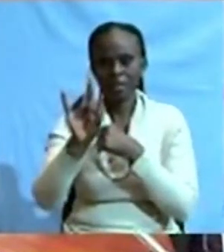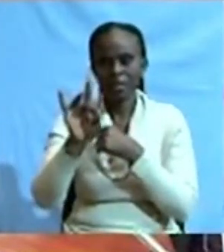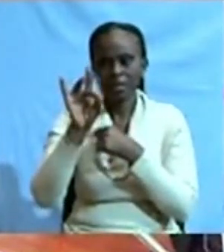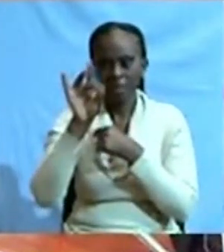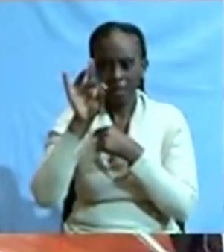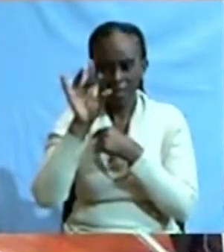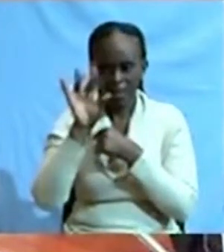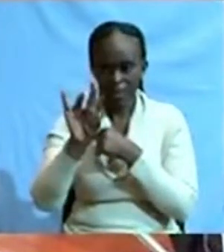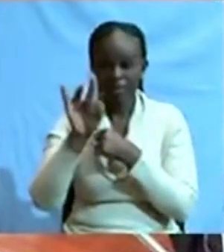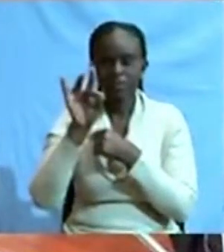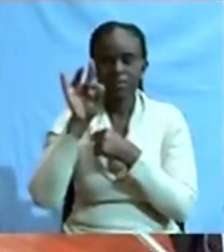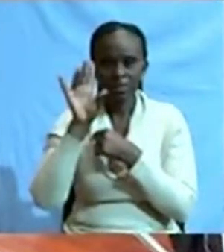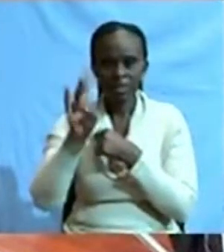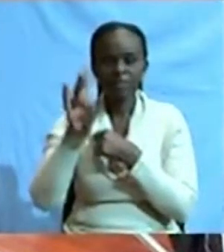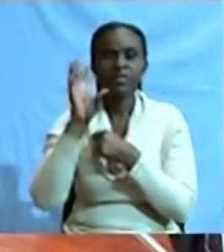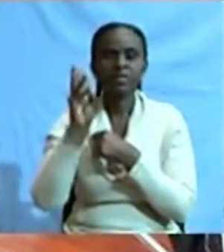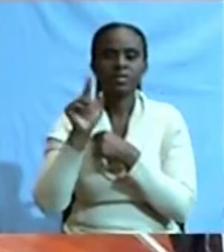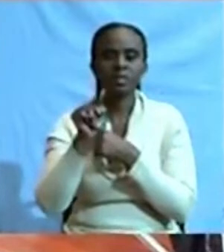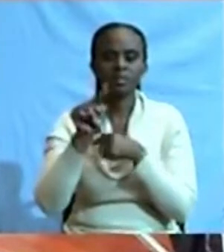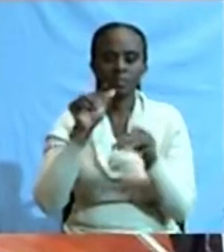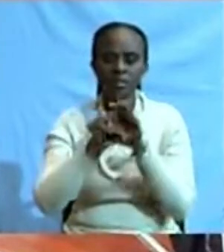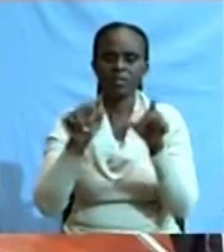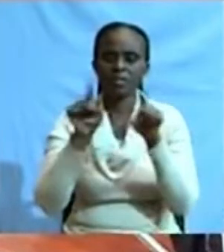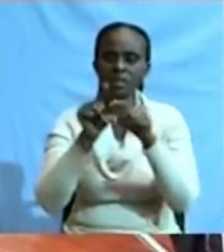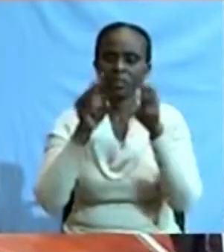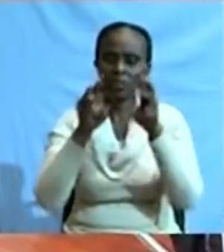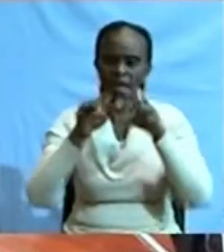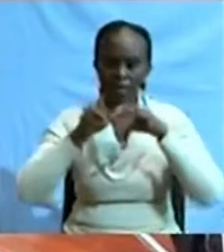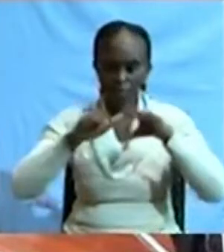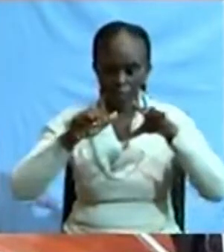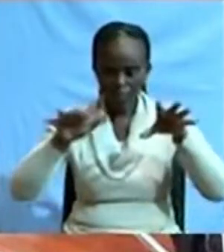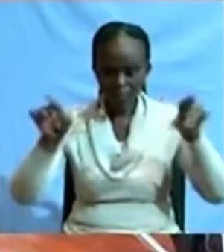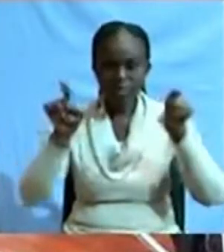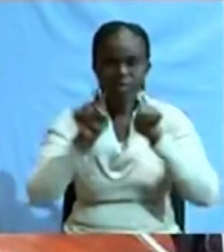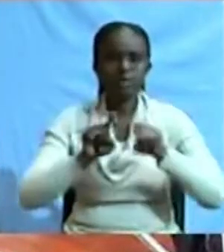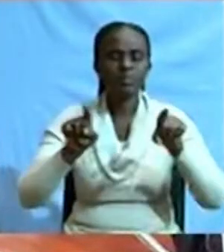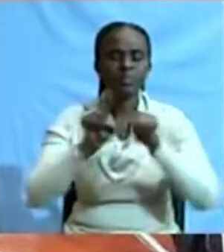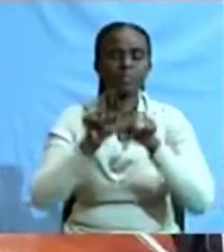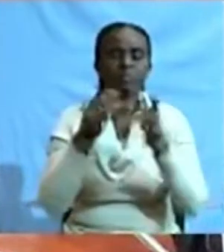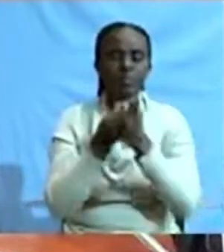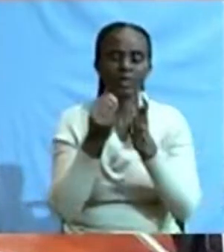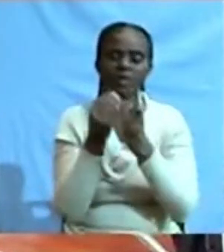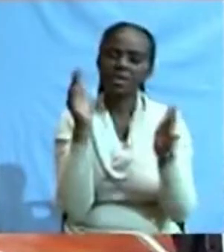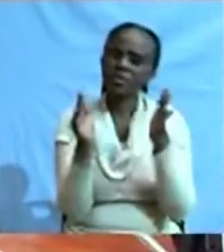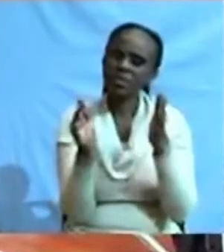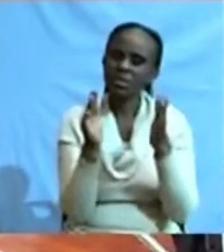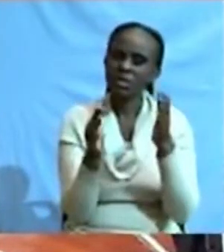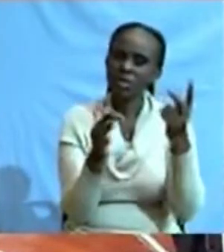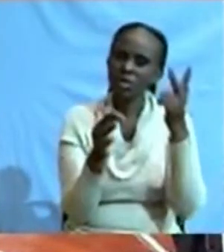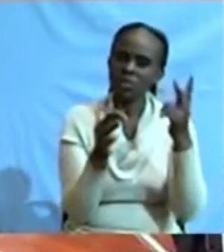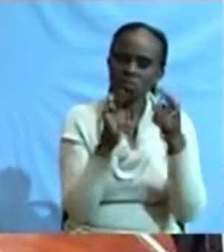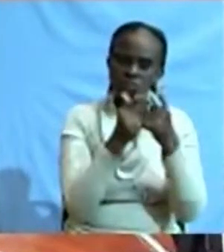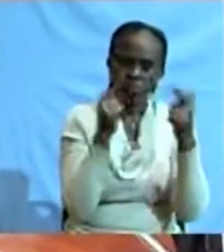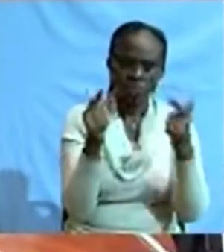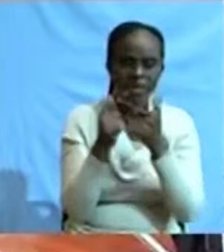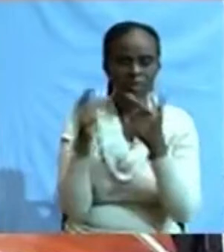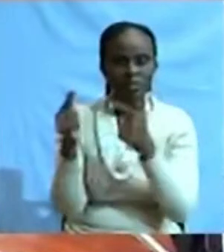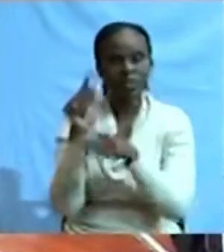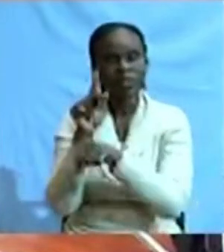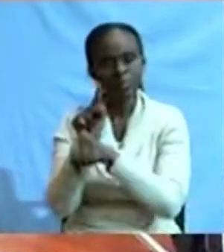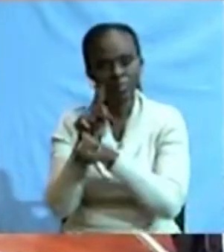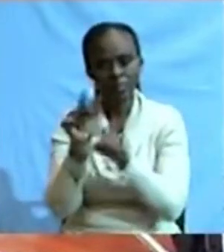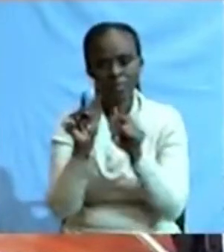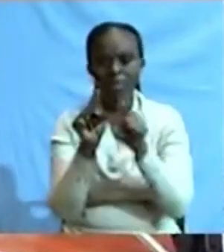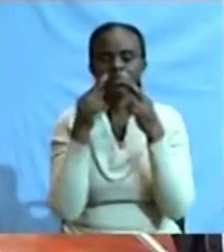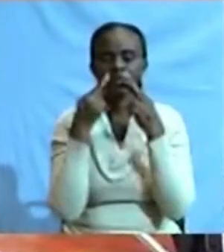178,876. This in essence meant thinly spreading the said allocation between the two big construction projects. As